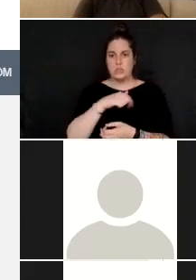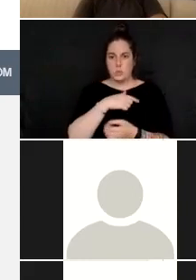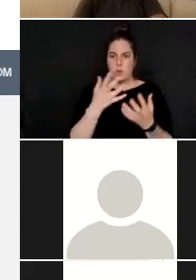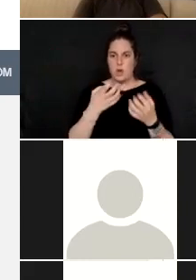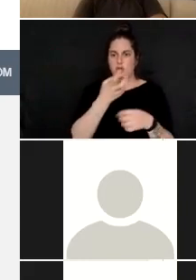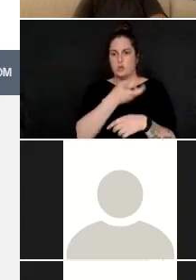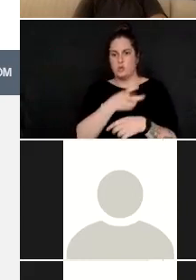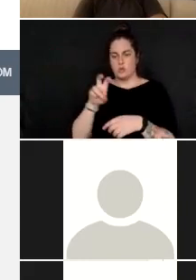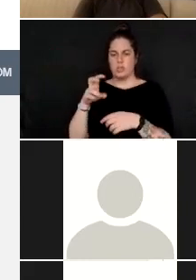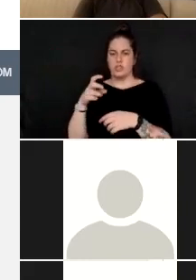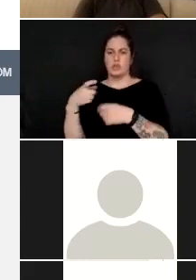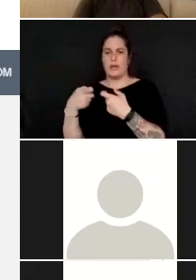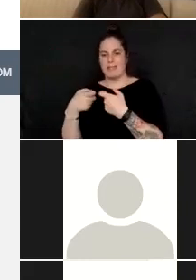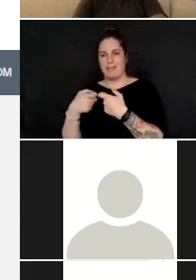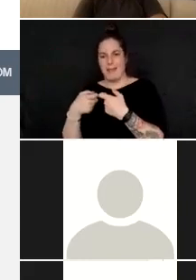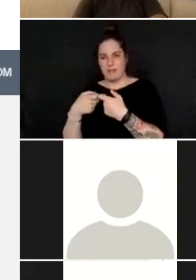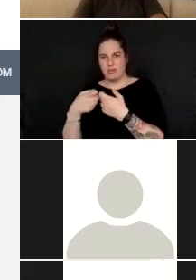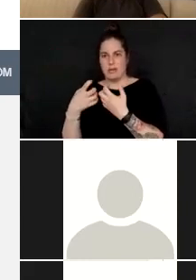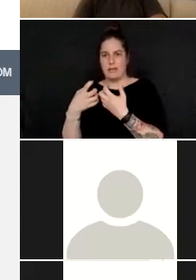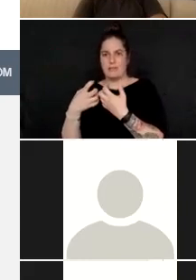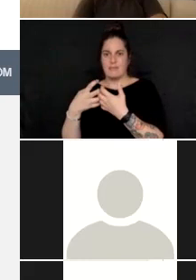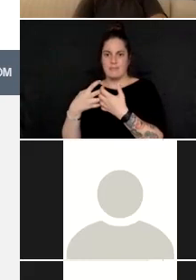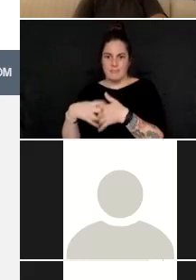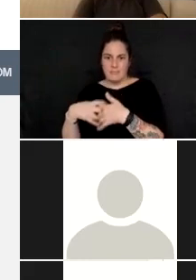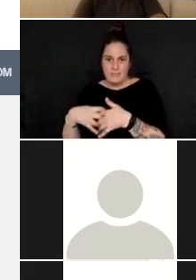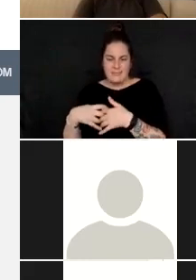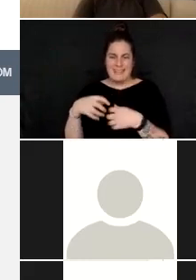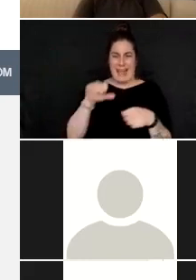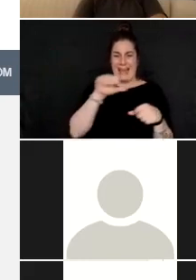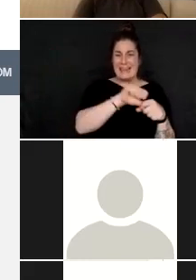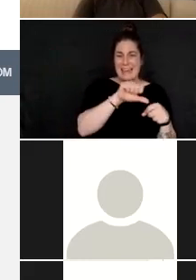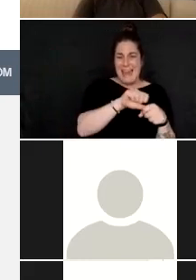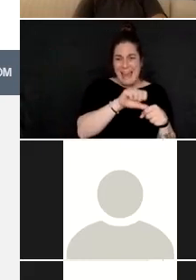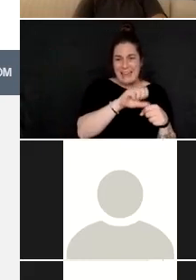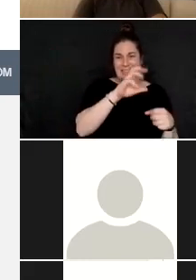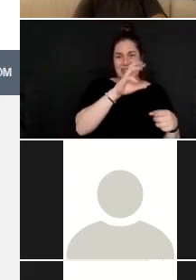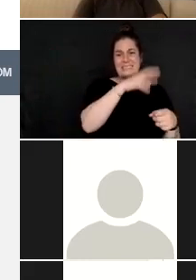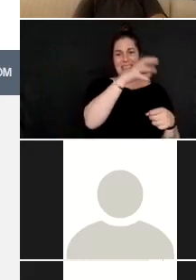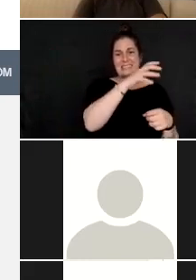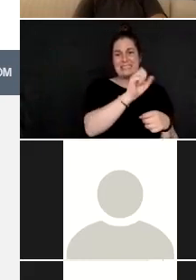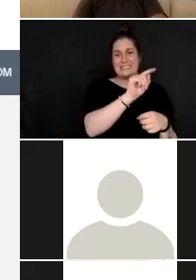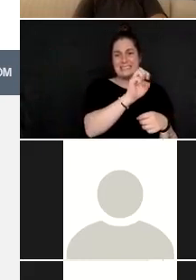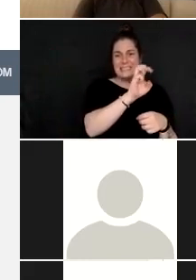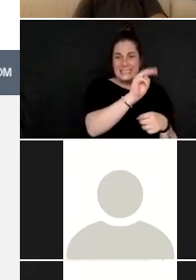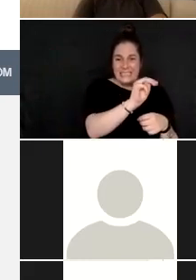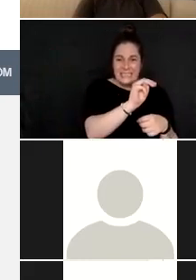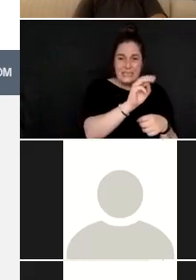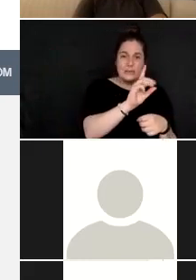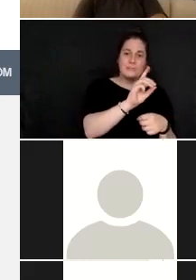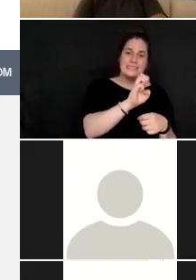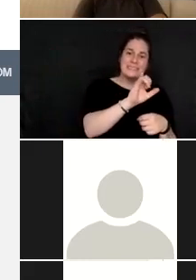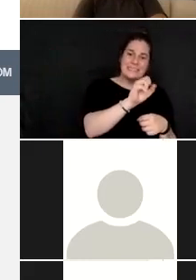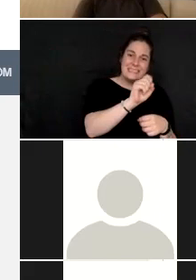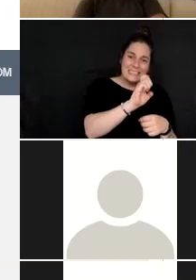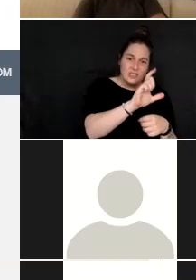right? Electric vehicles, because look at these gasoline and steam engines and even diesel engines. they're